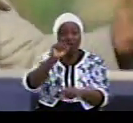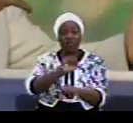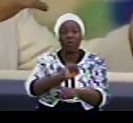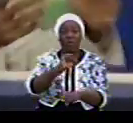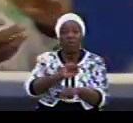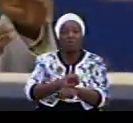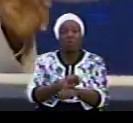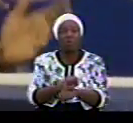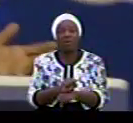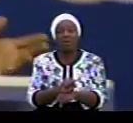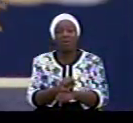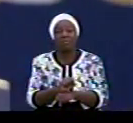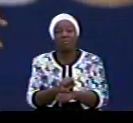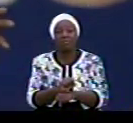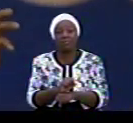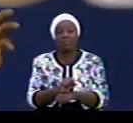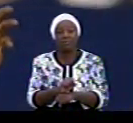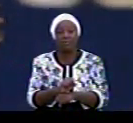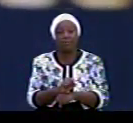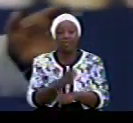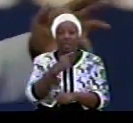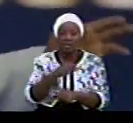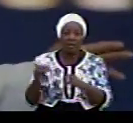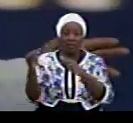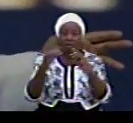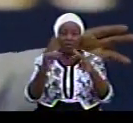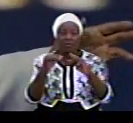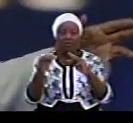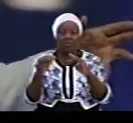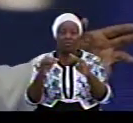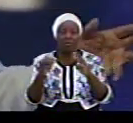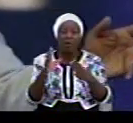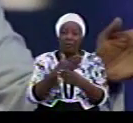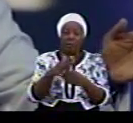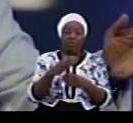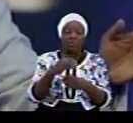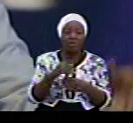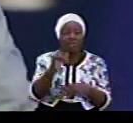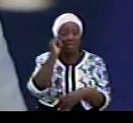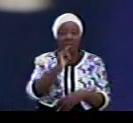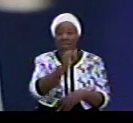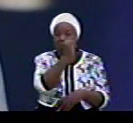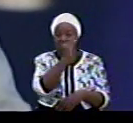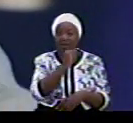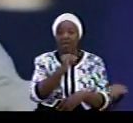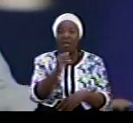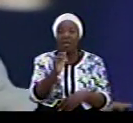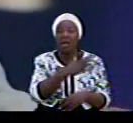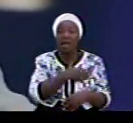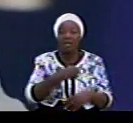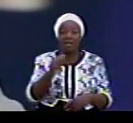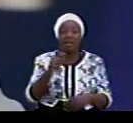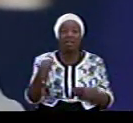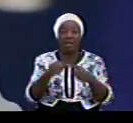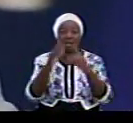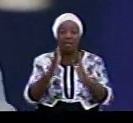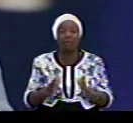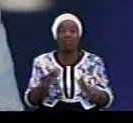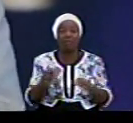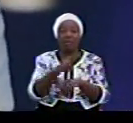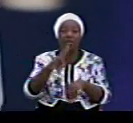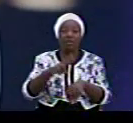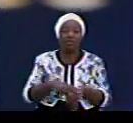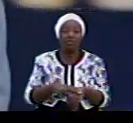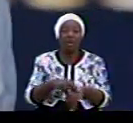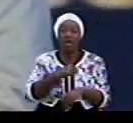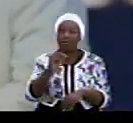was a battle, a war between Israel and an enemy nation, and there was no water.